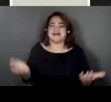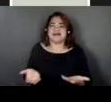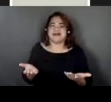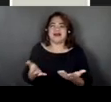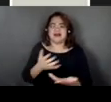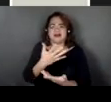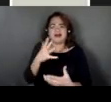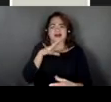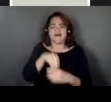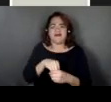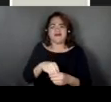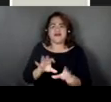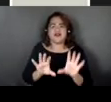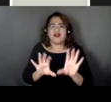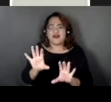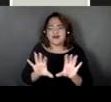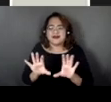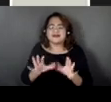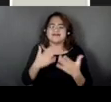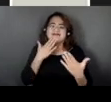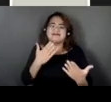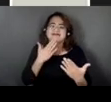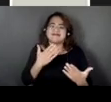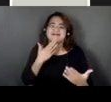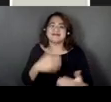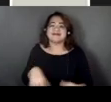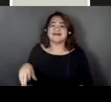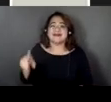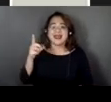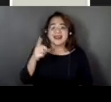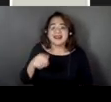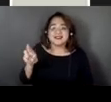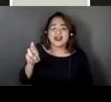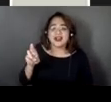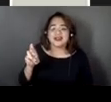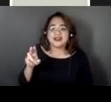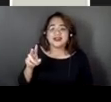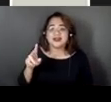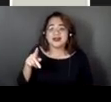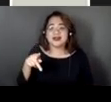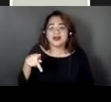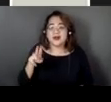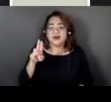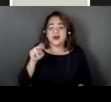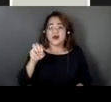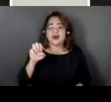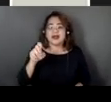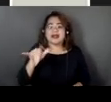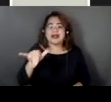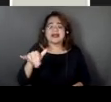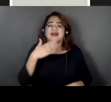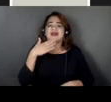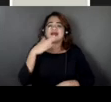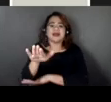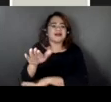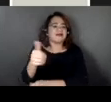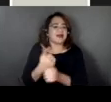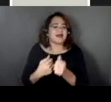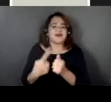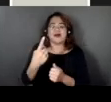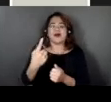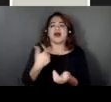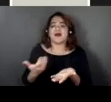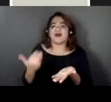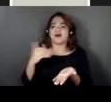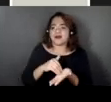conversation as well. And Dr. Punicky. Hi, good evening, everyone. And again, I'll just repeat and say